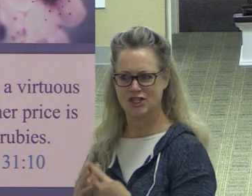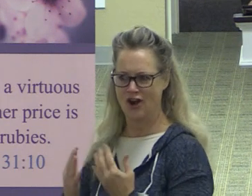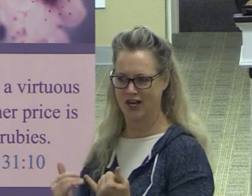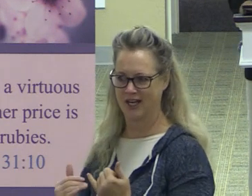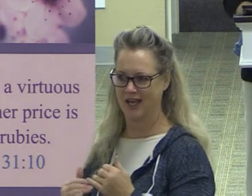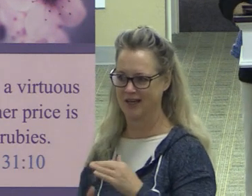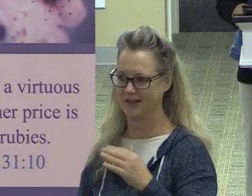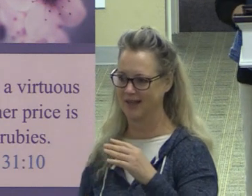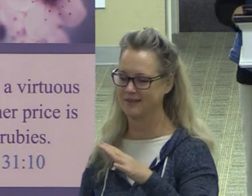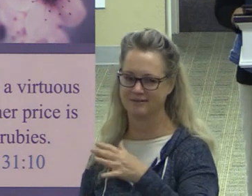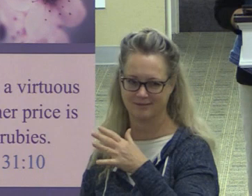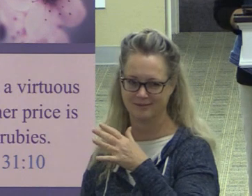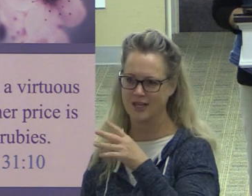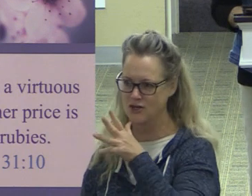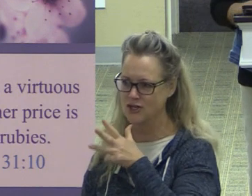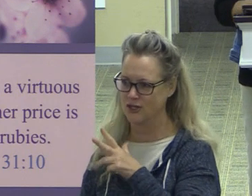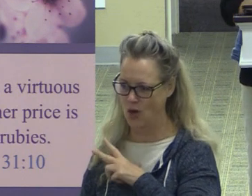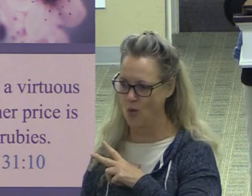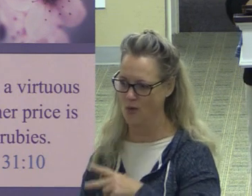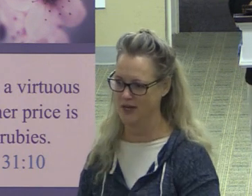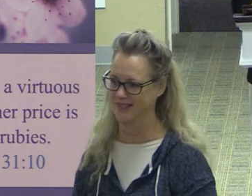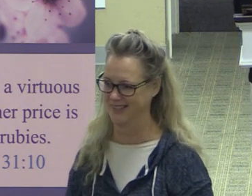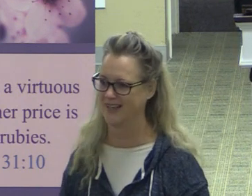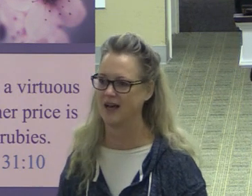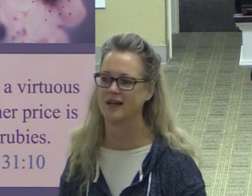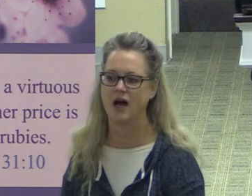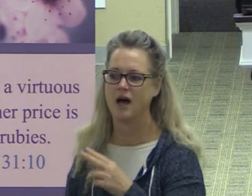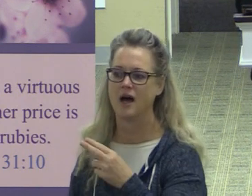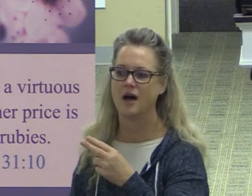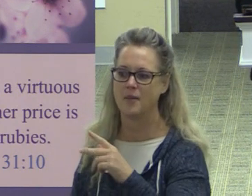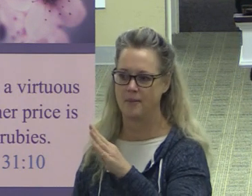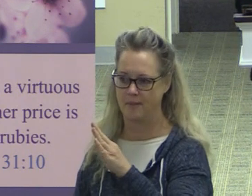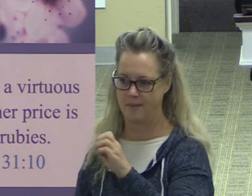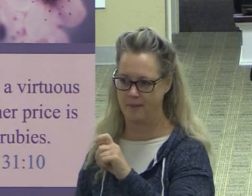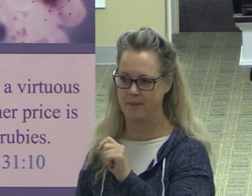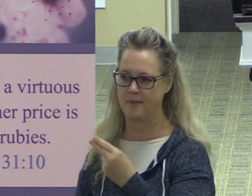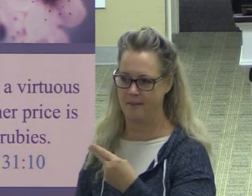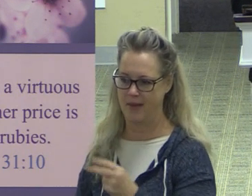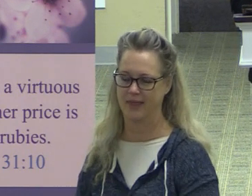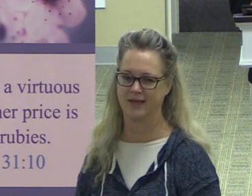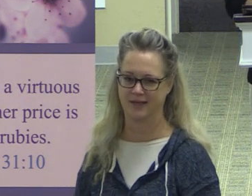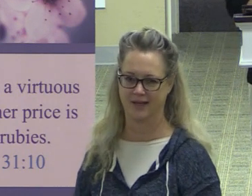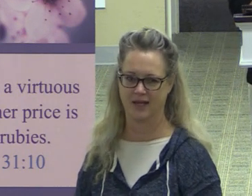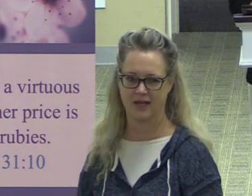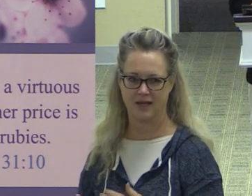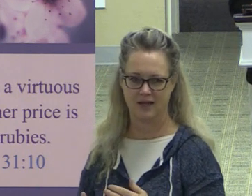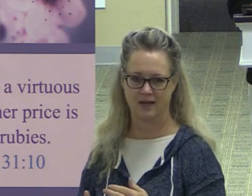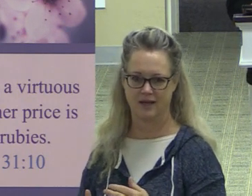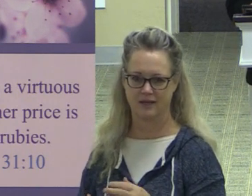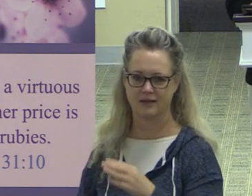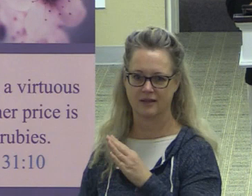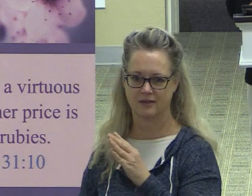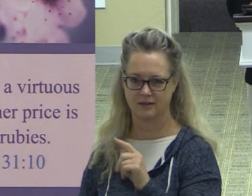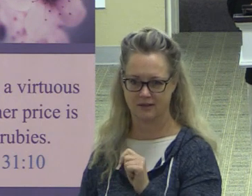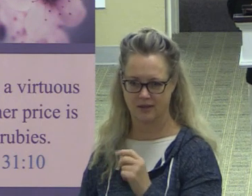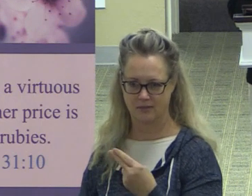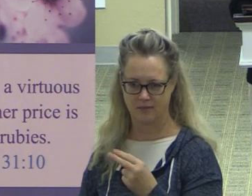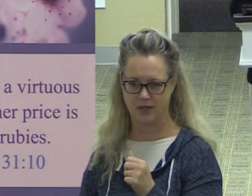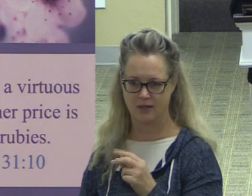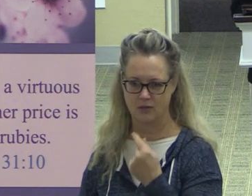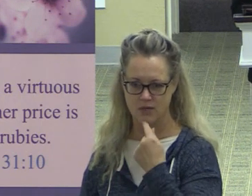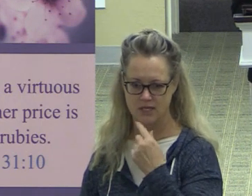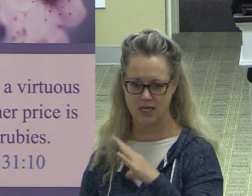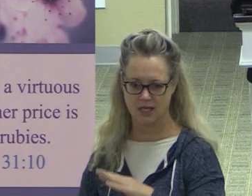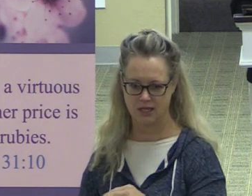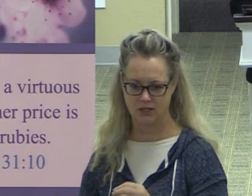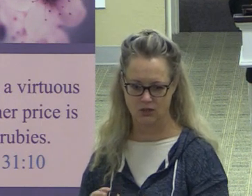have disappointed you. And then Heather... And then, well, Bethany was telling us this story, which we